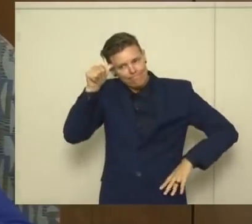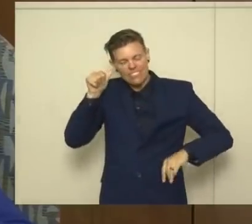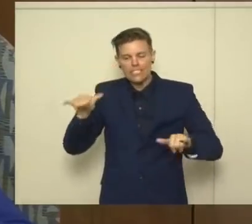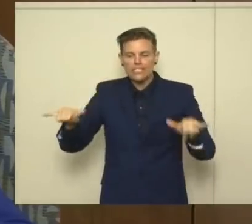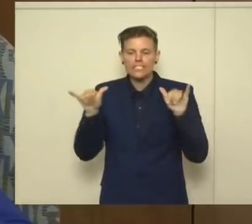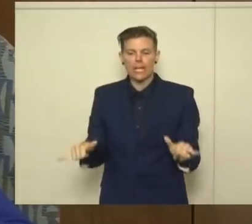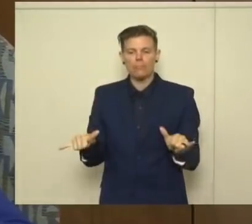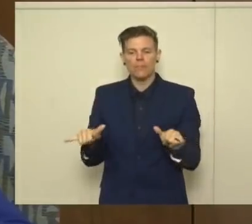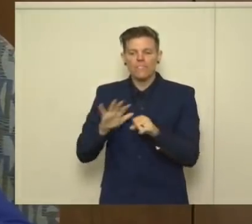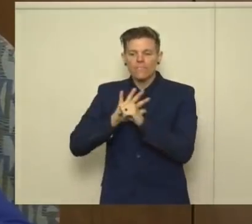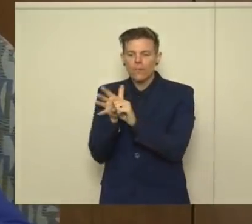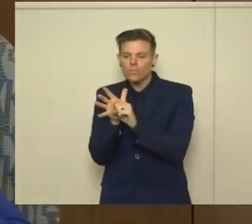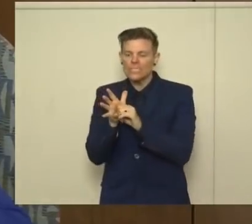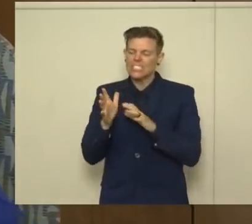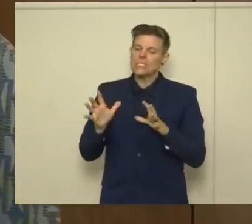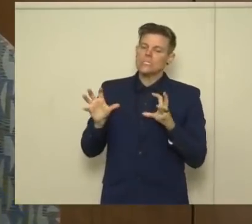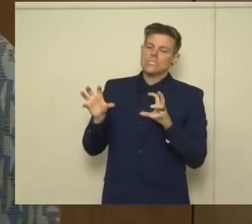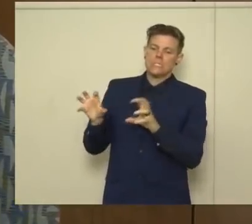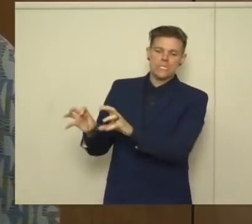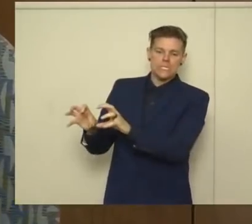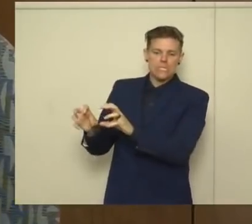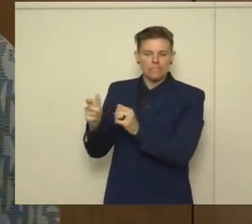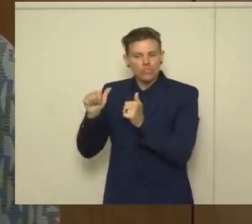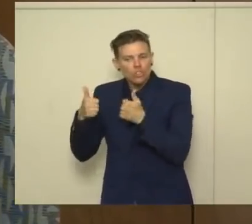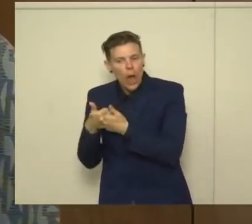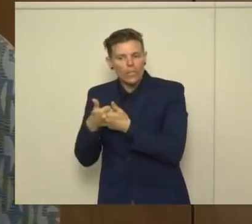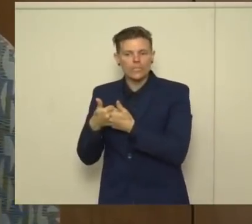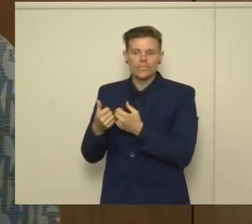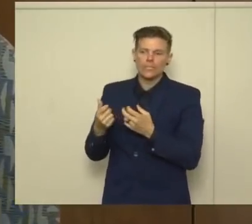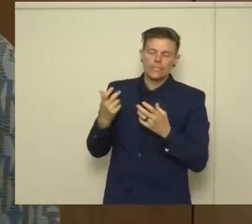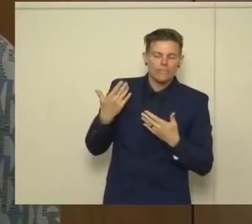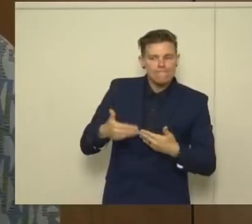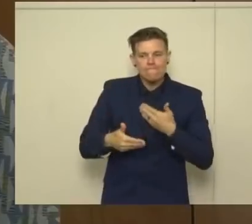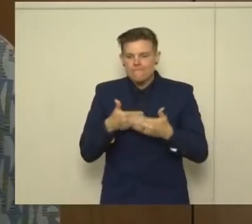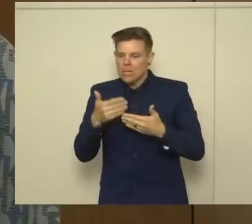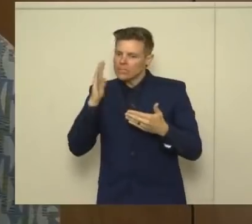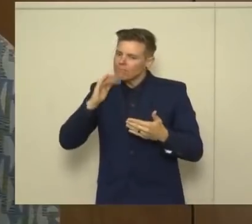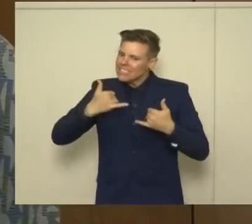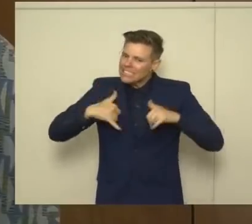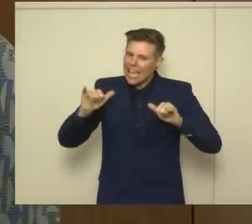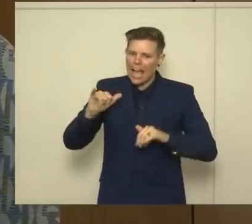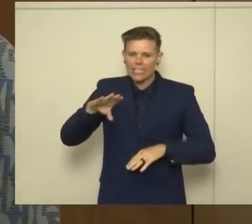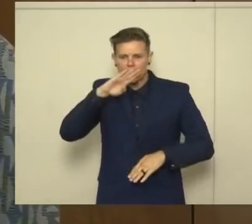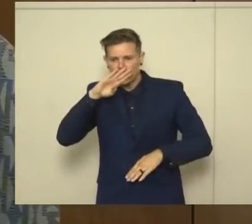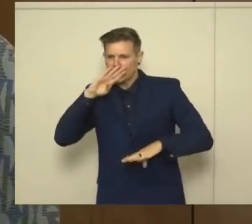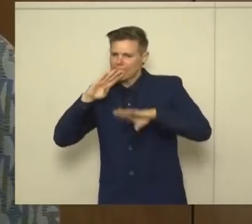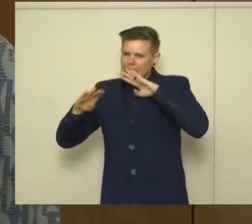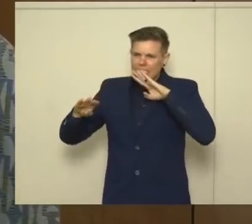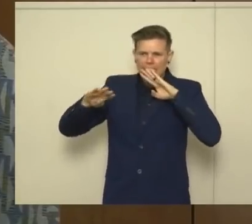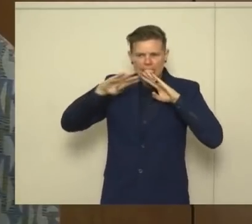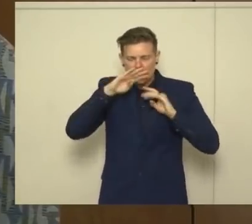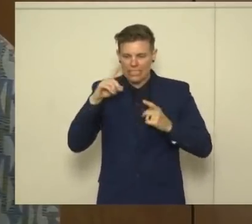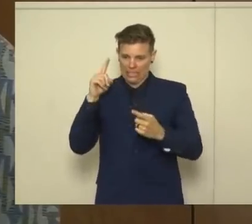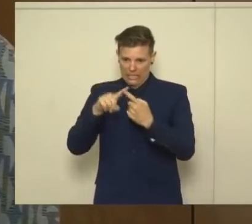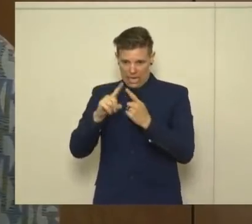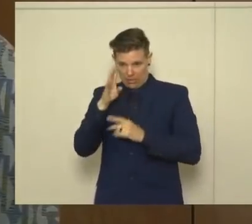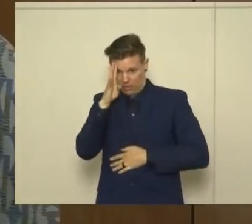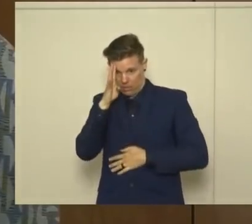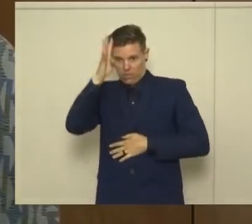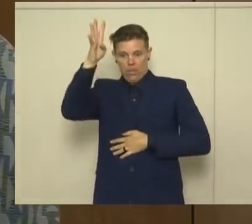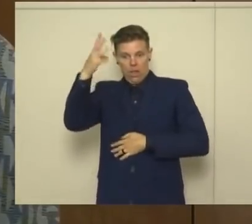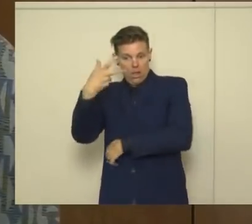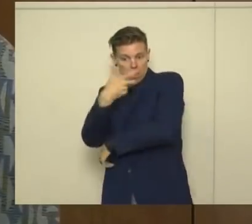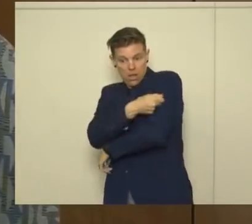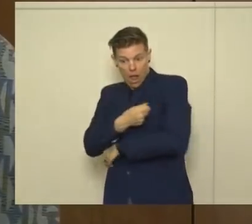virus until there's a vaccine. Public health scientists are predicting a